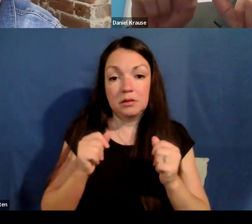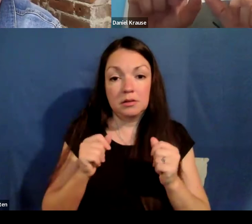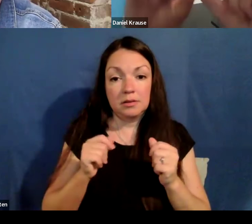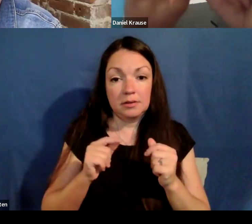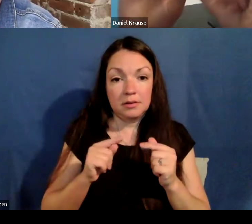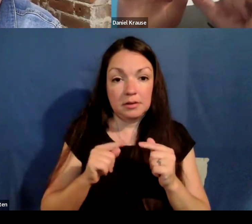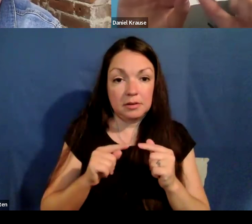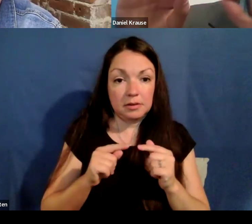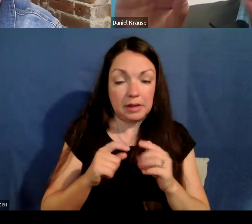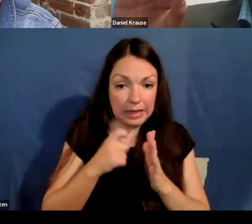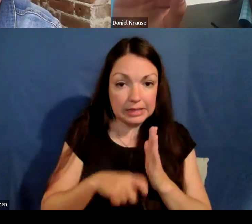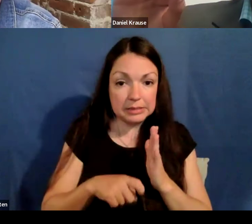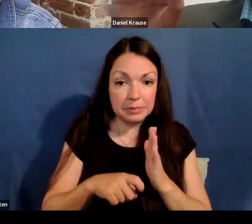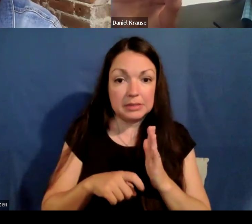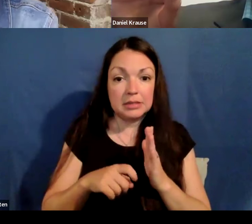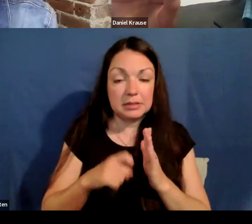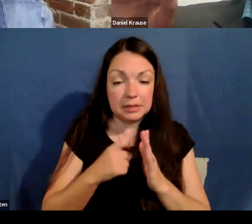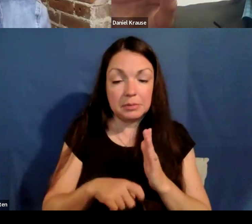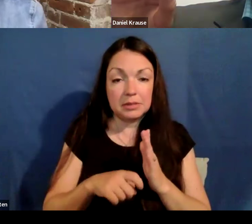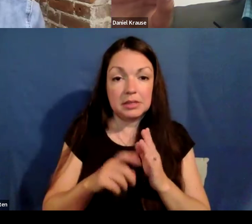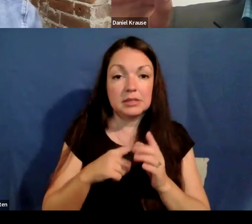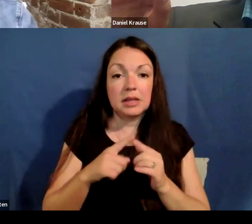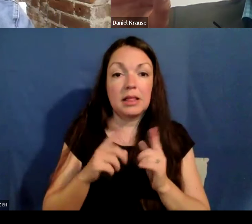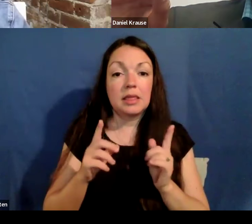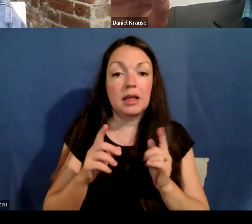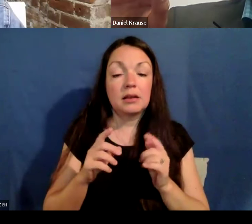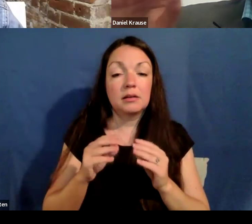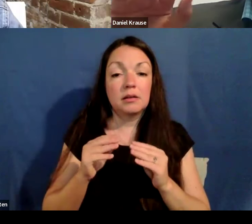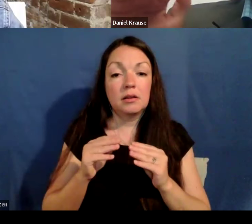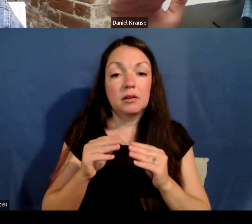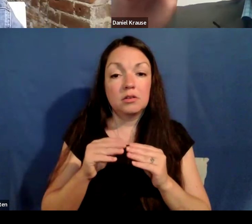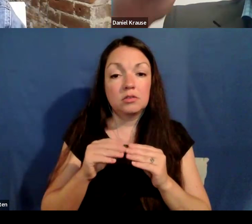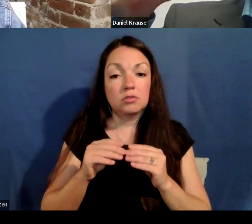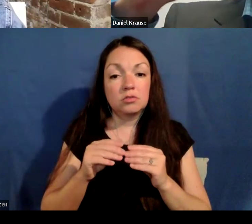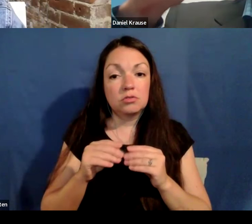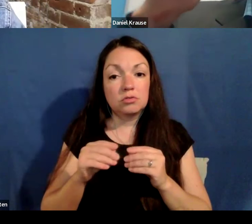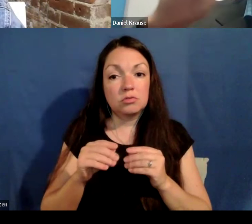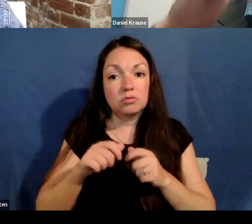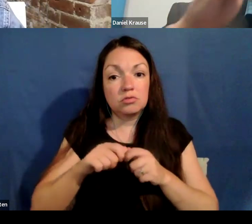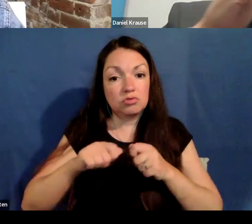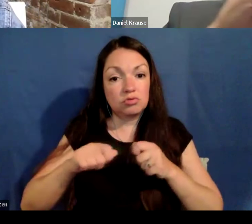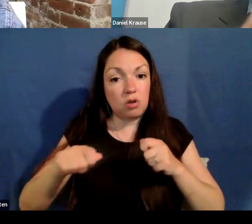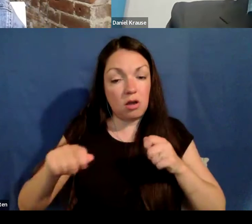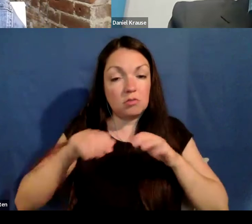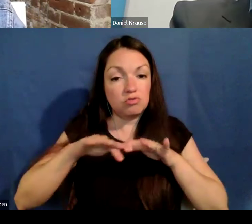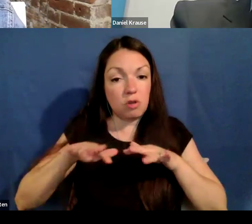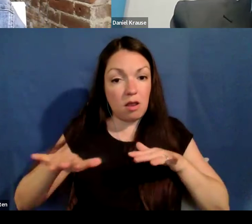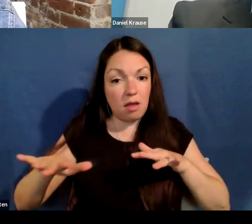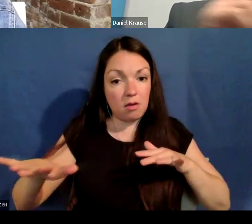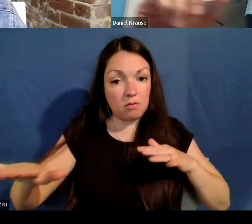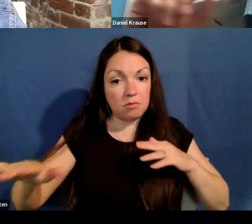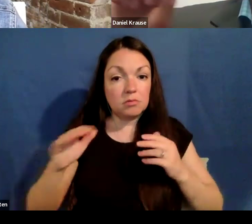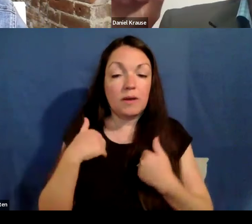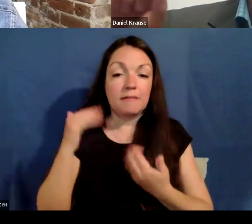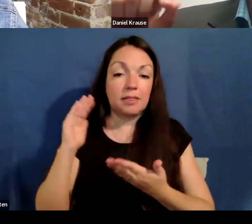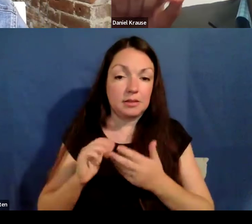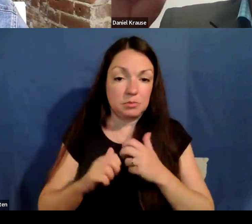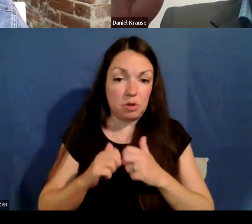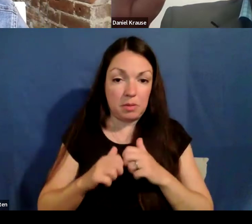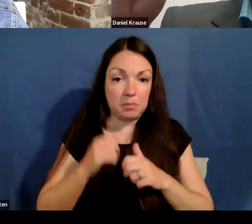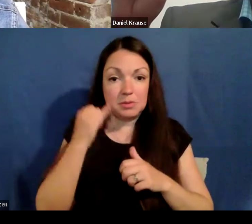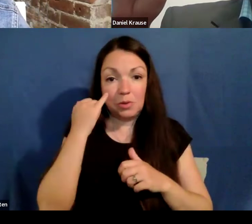of expenses and draw them out so that they're easier to manage and you can have less problems. So if you